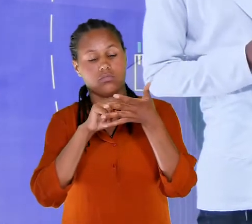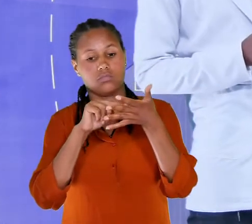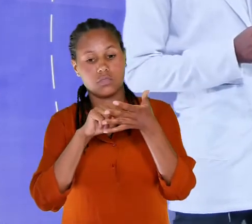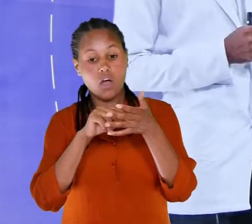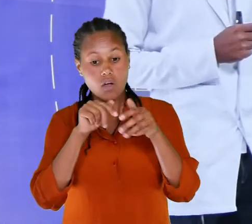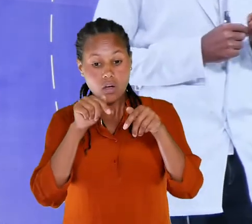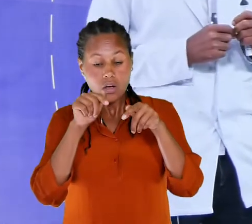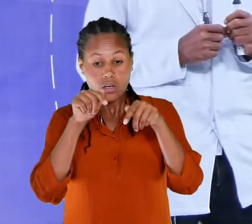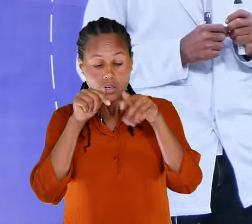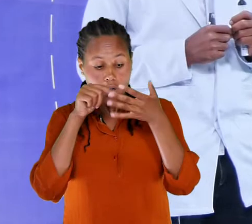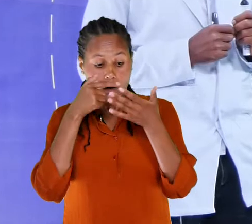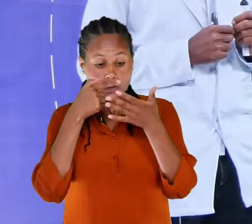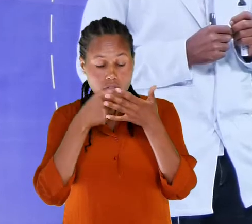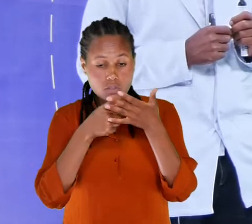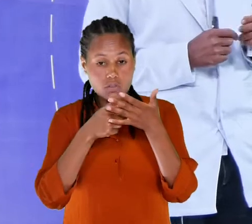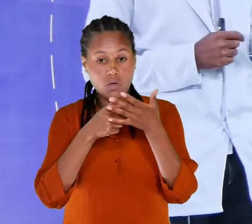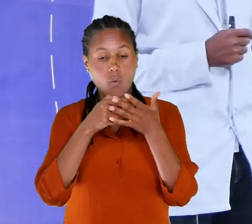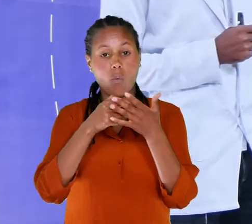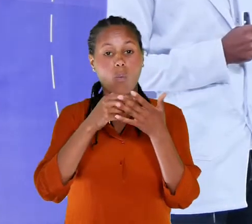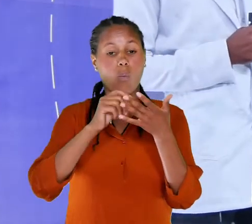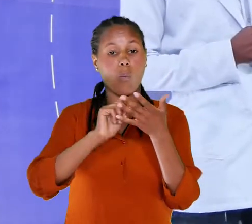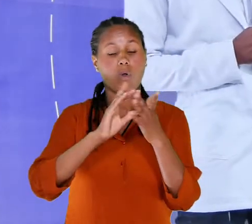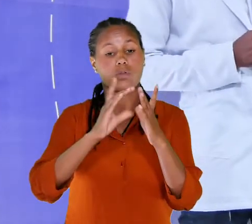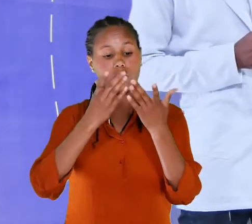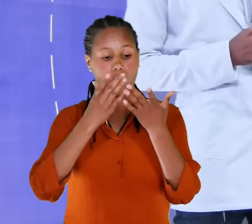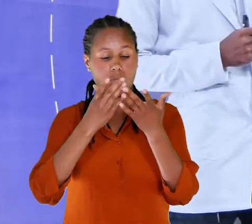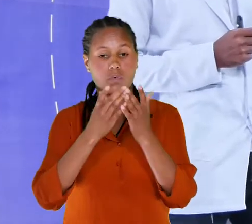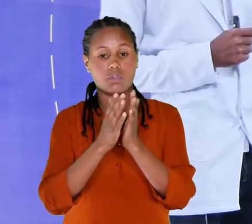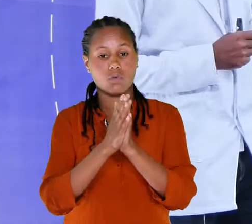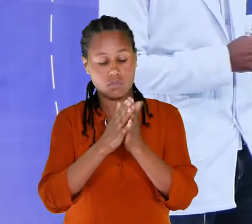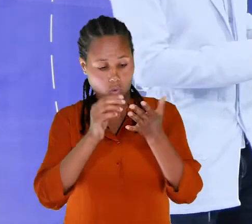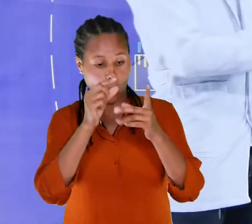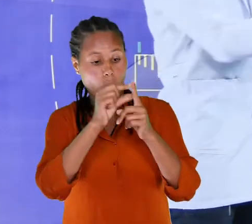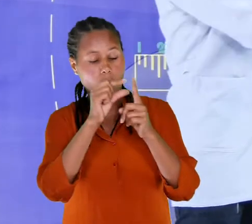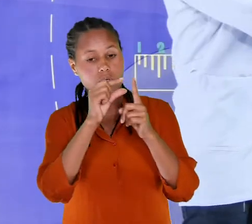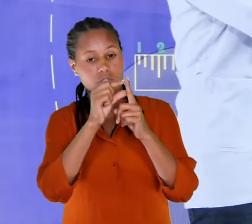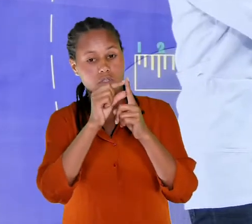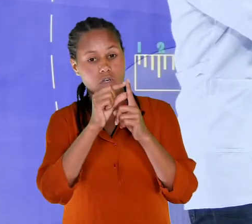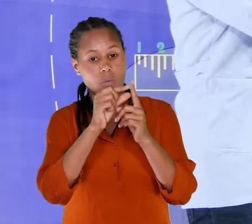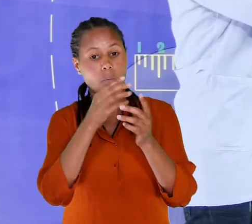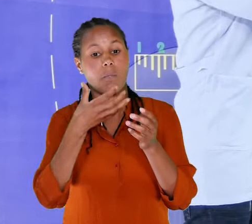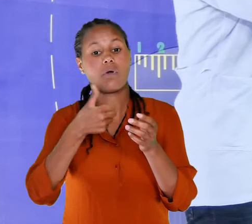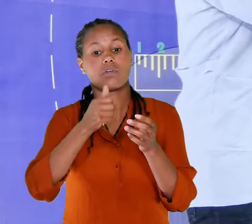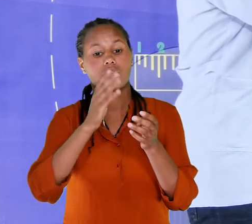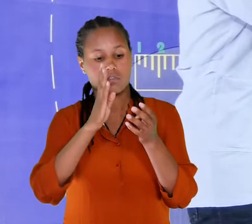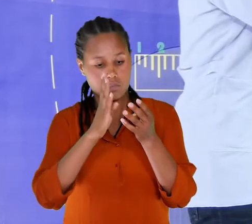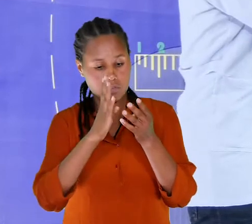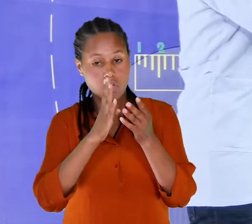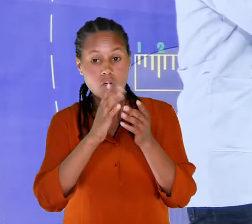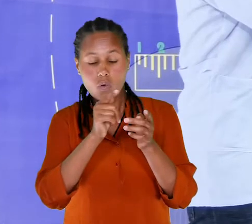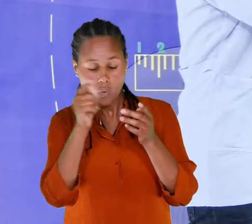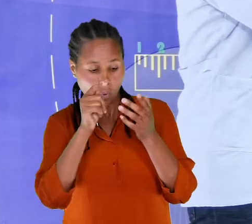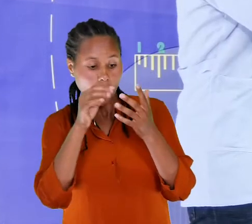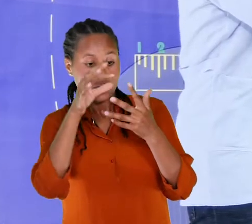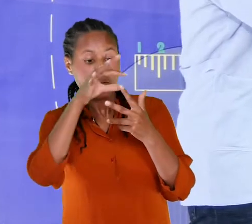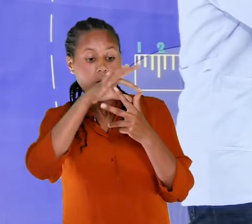Here are World Banks. From the given World Banks, please select and answer on